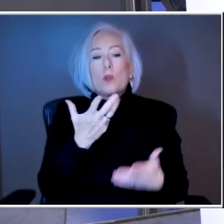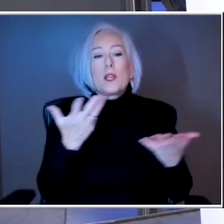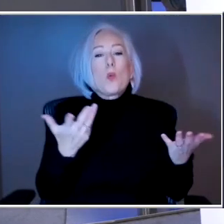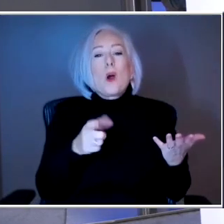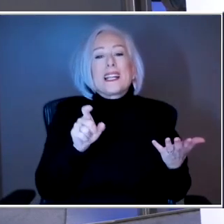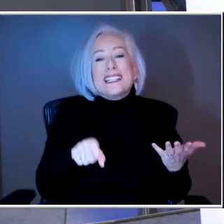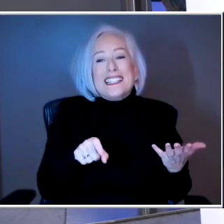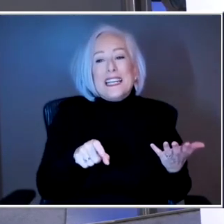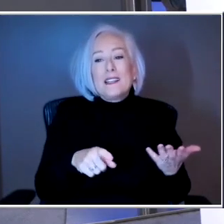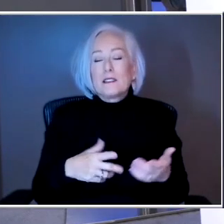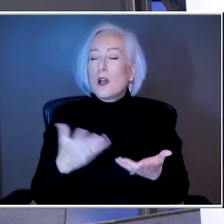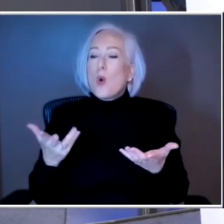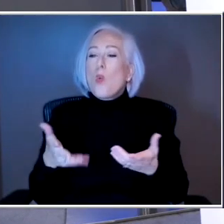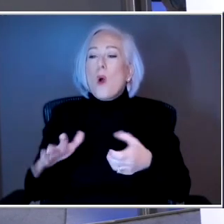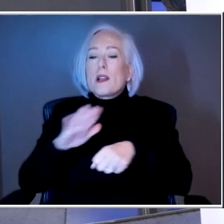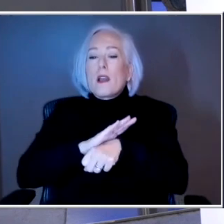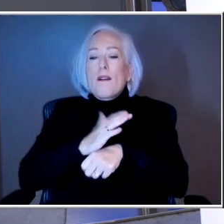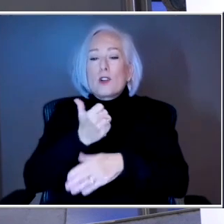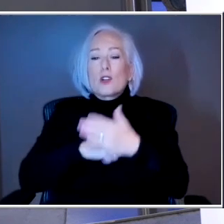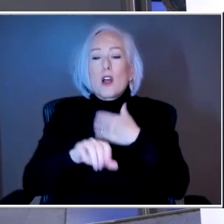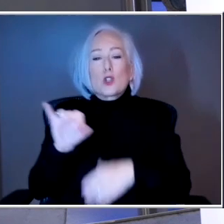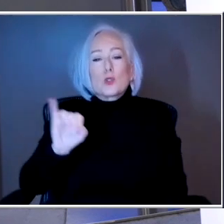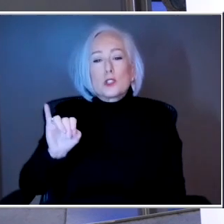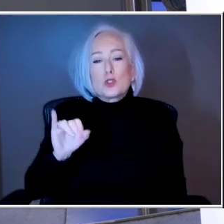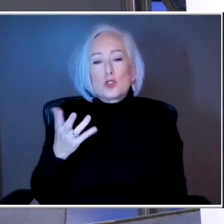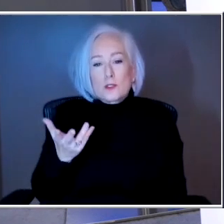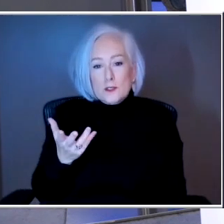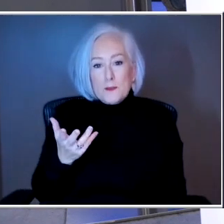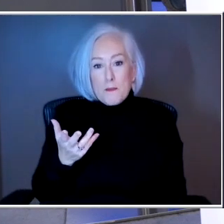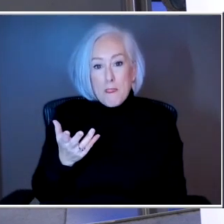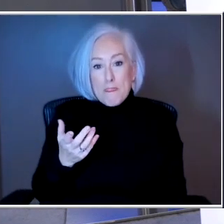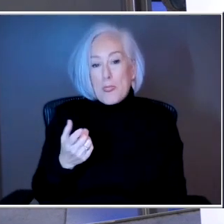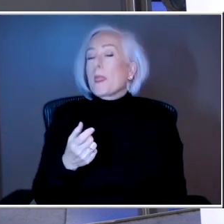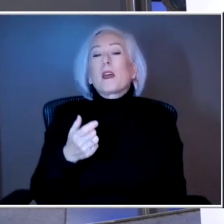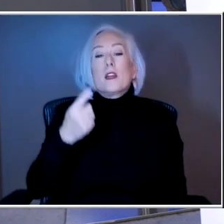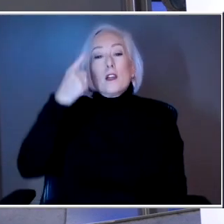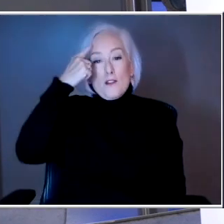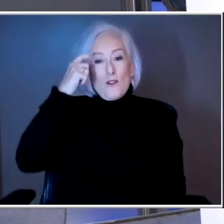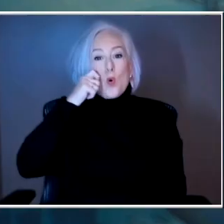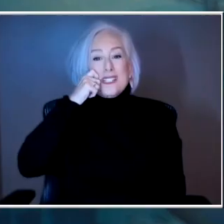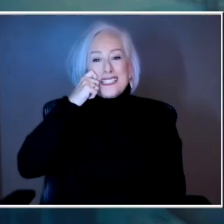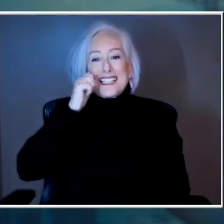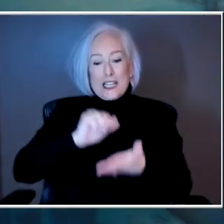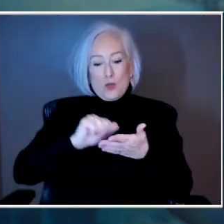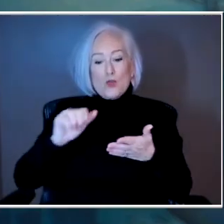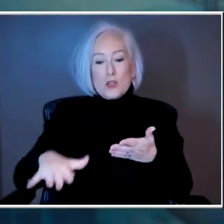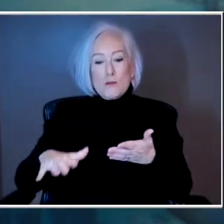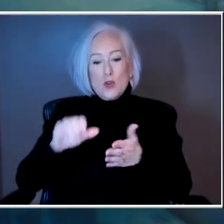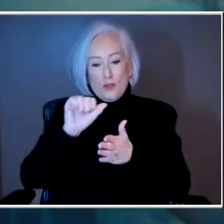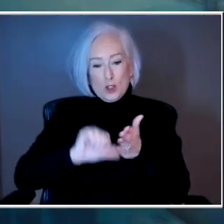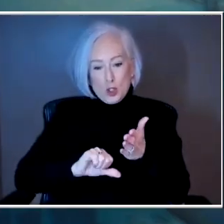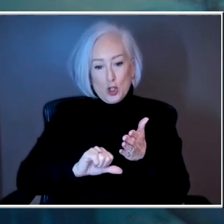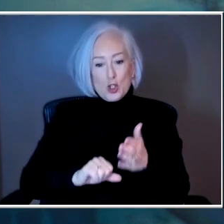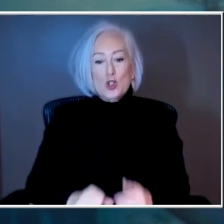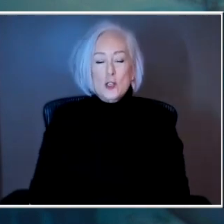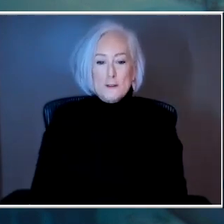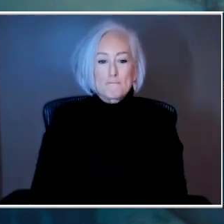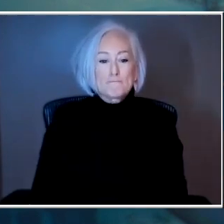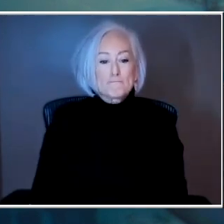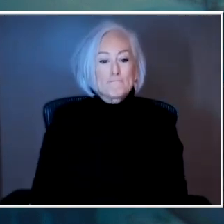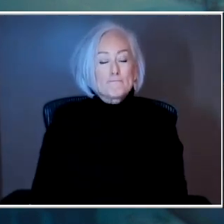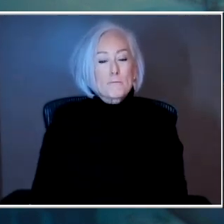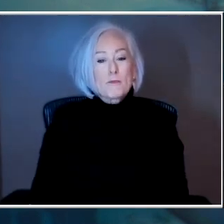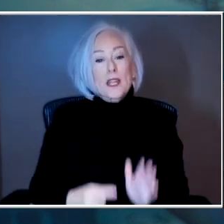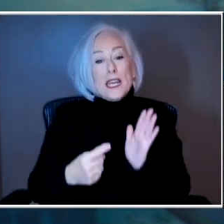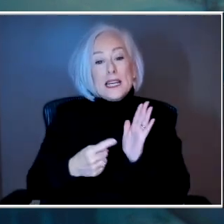covered and what might not be covered? For skin removal surgery, yeah. Yeah. The things that are sometimes covered by insurance for